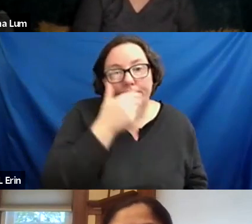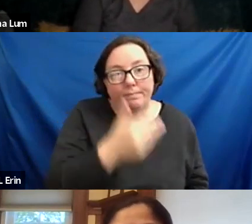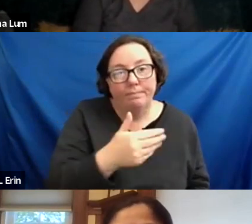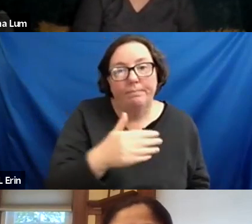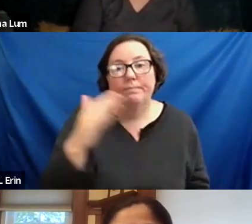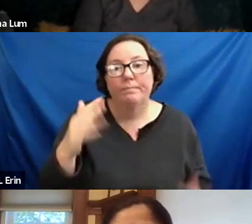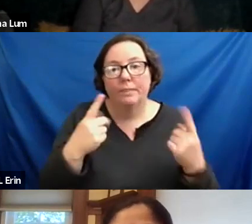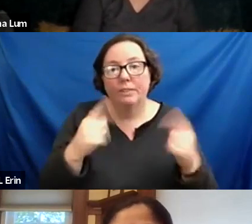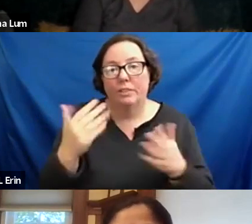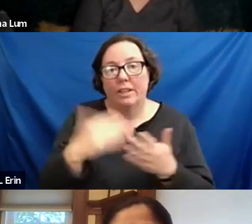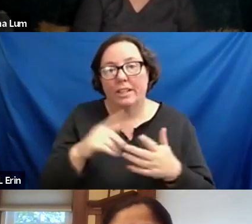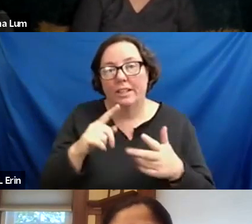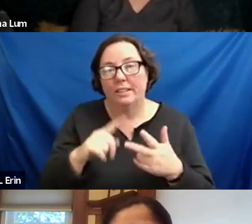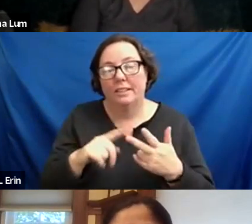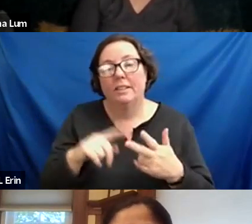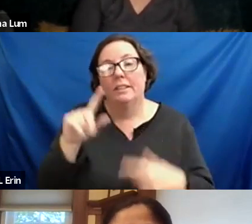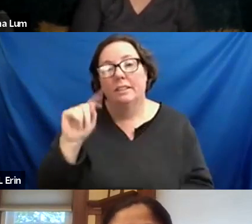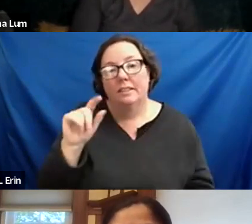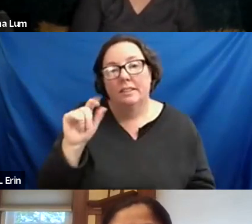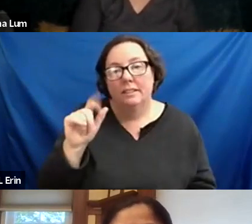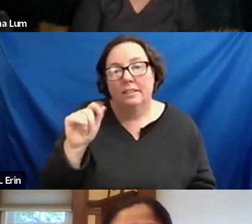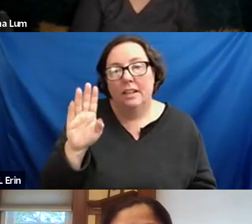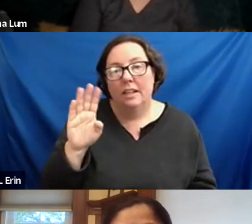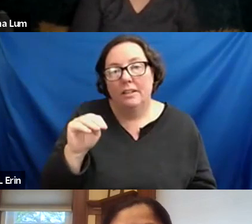will try again with Tatum Donovan.